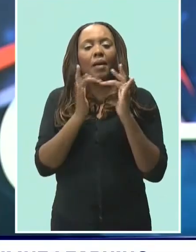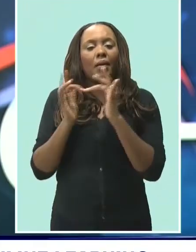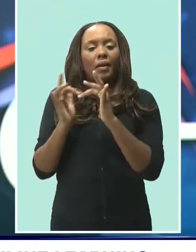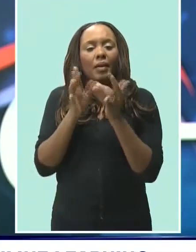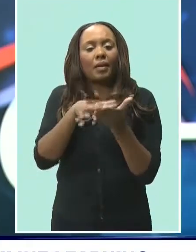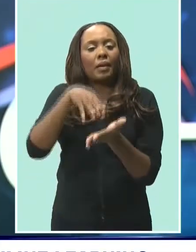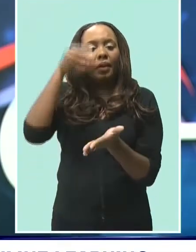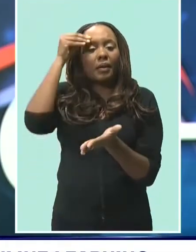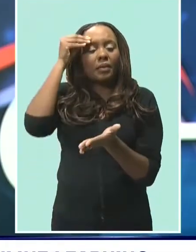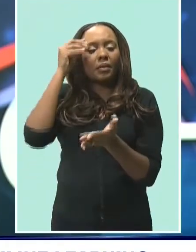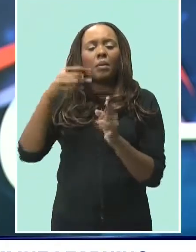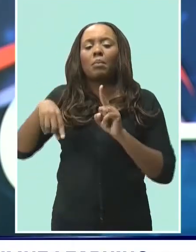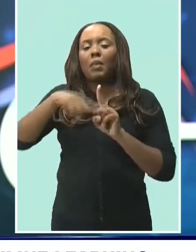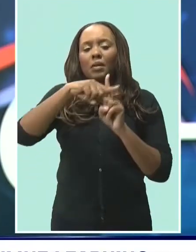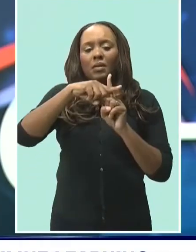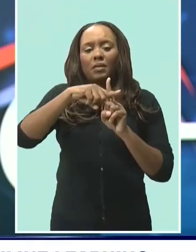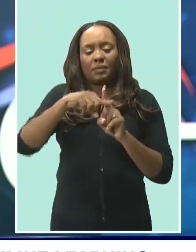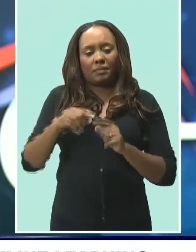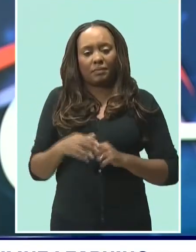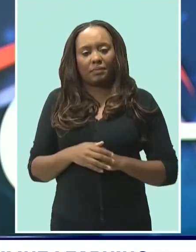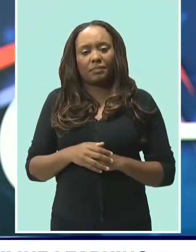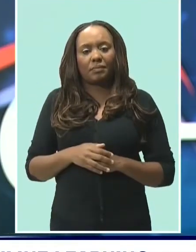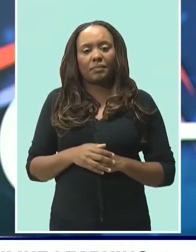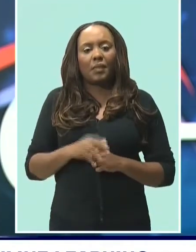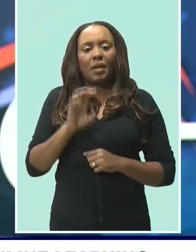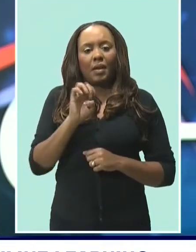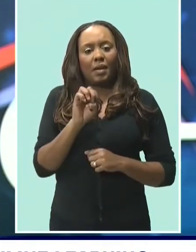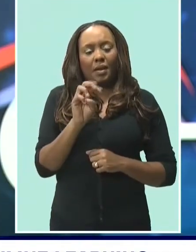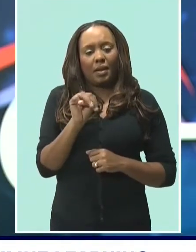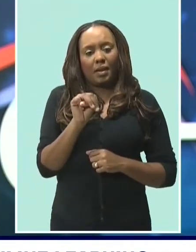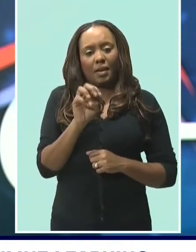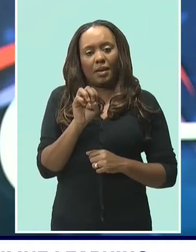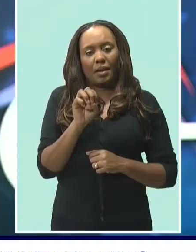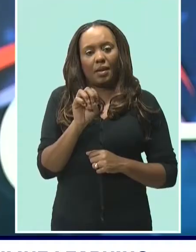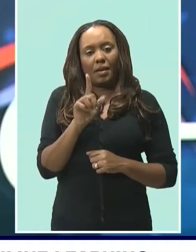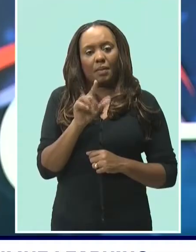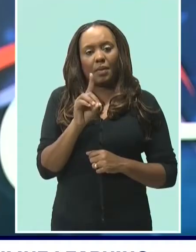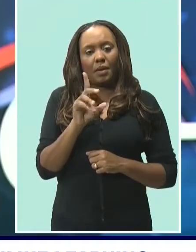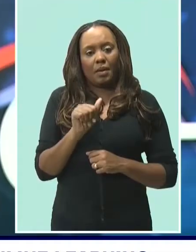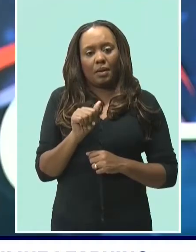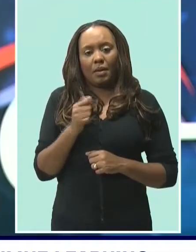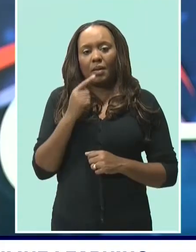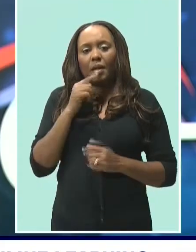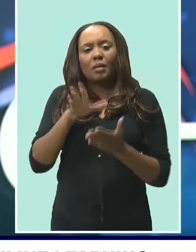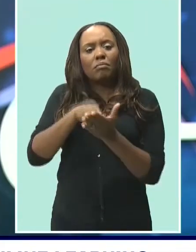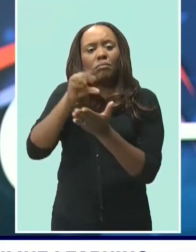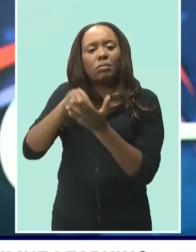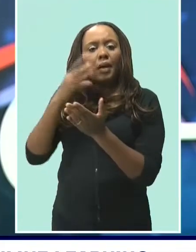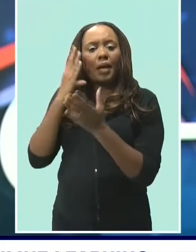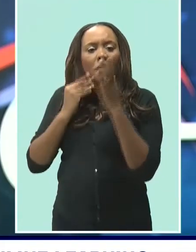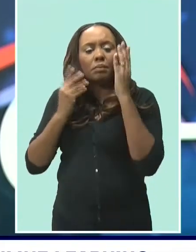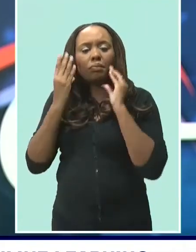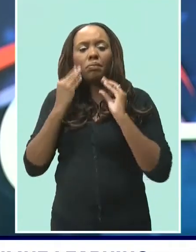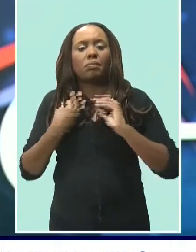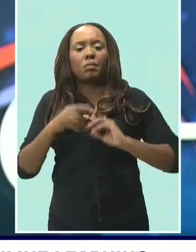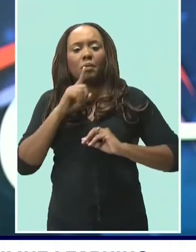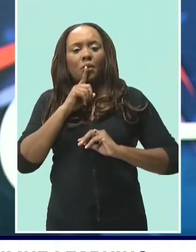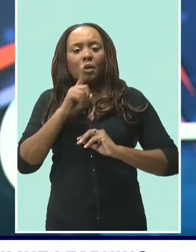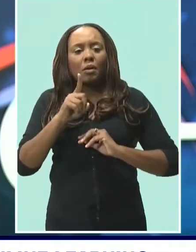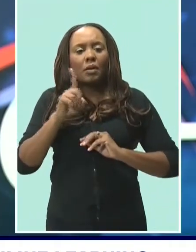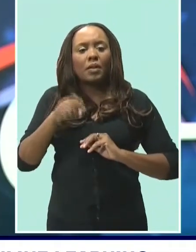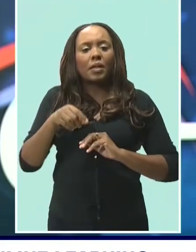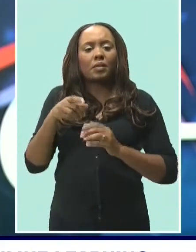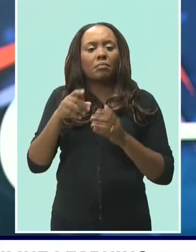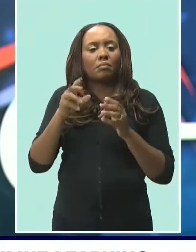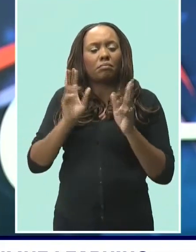as a positive one. Imelda Bell says it has been a learning experience which required considerable training for teachers on the use